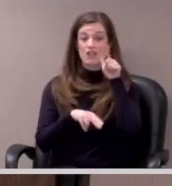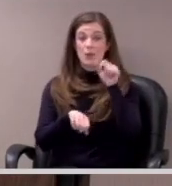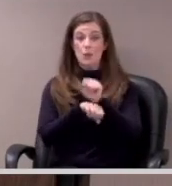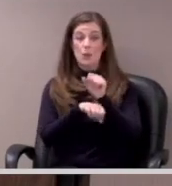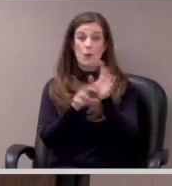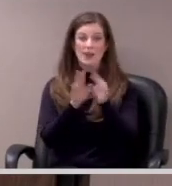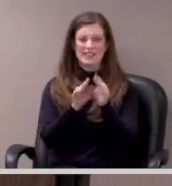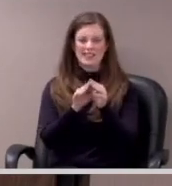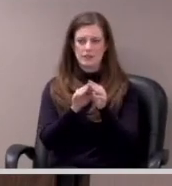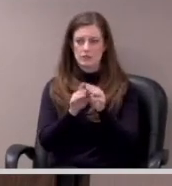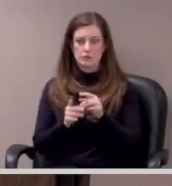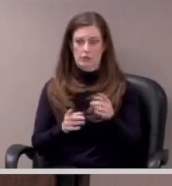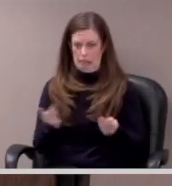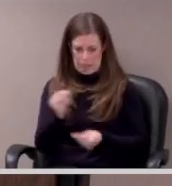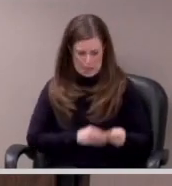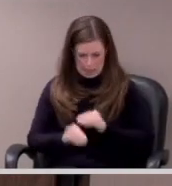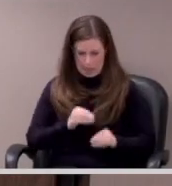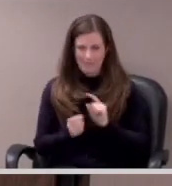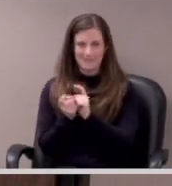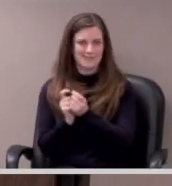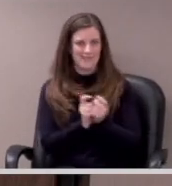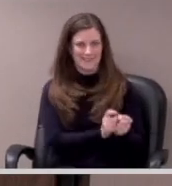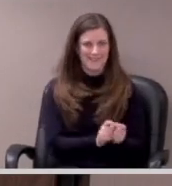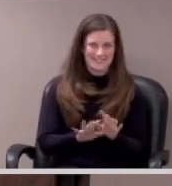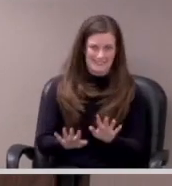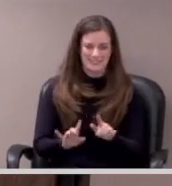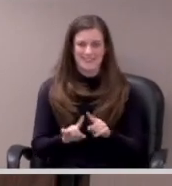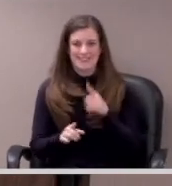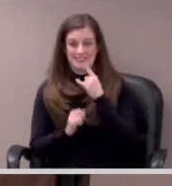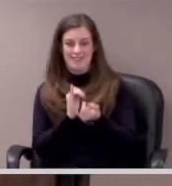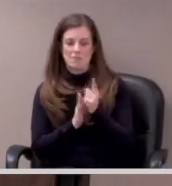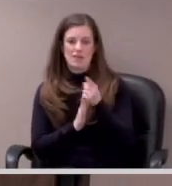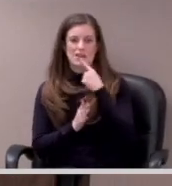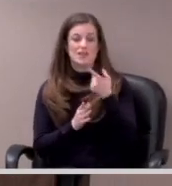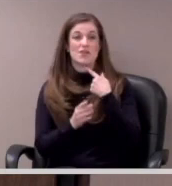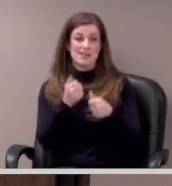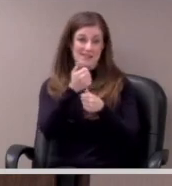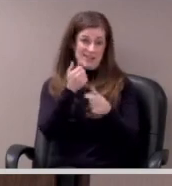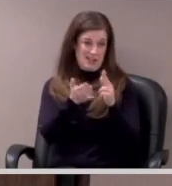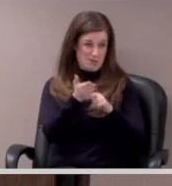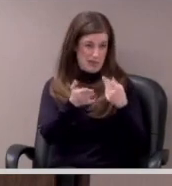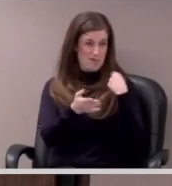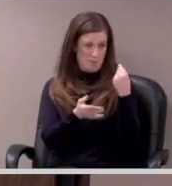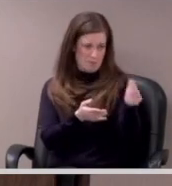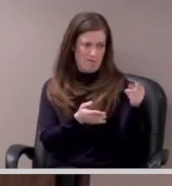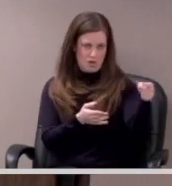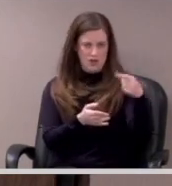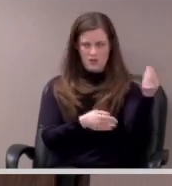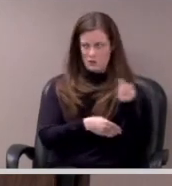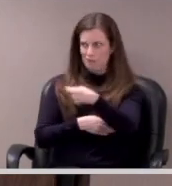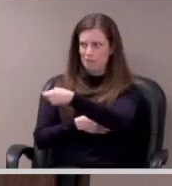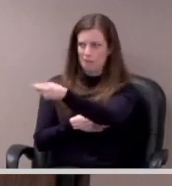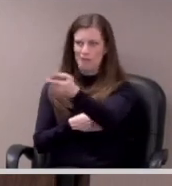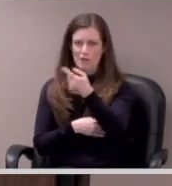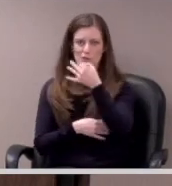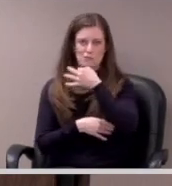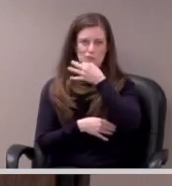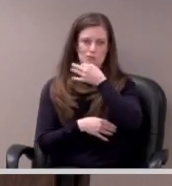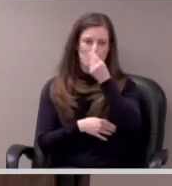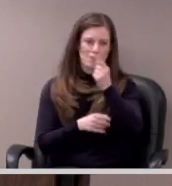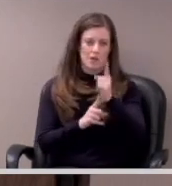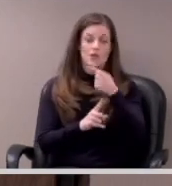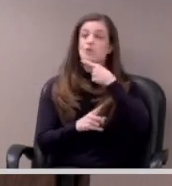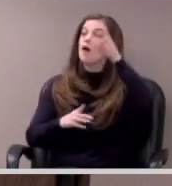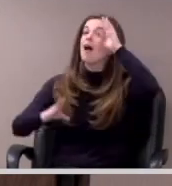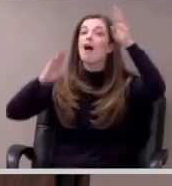I plan to provide a copy to the Assistant Secretary so that she can provide that to all of you and have it in the minutes. Hello again, Chair